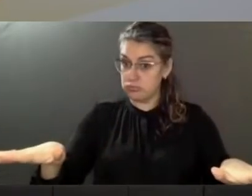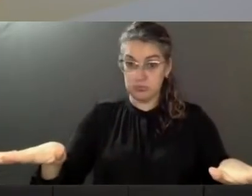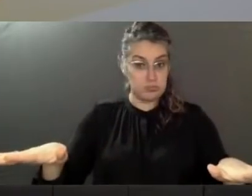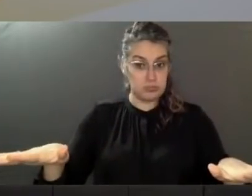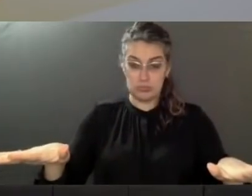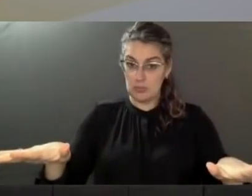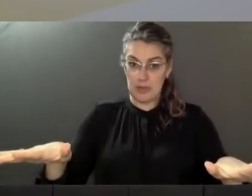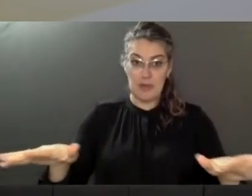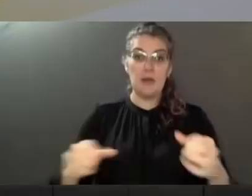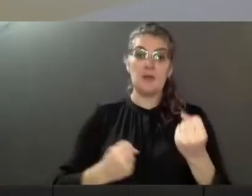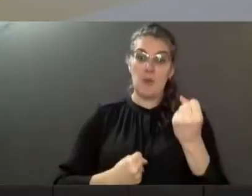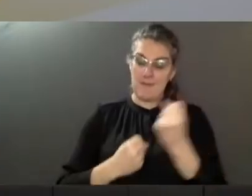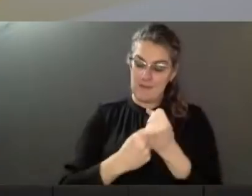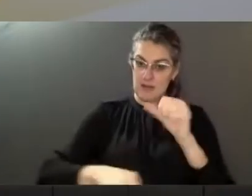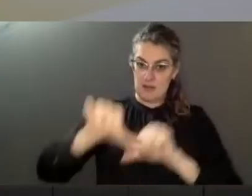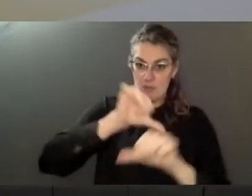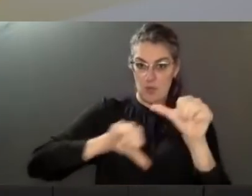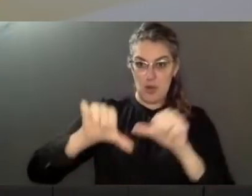support one another.